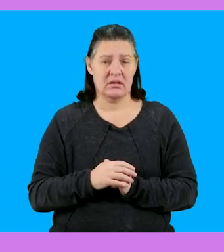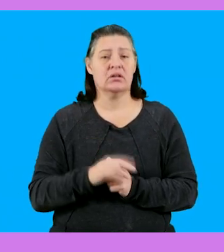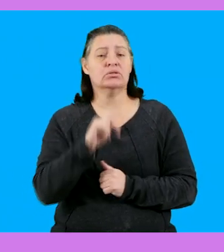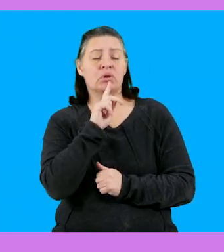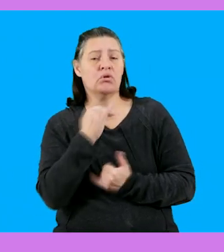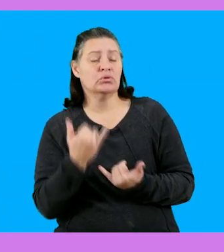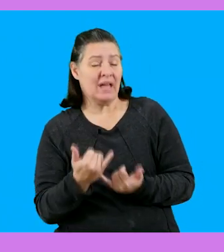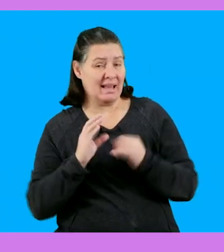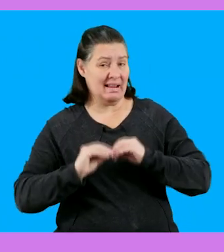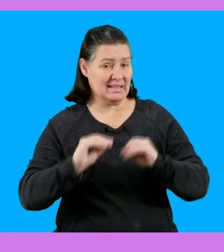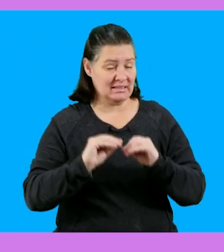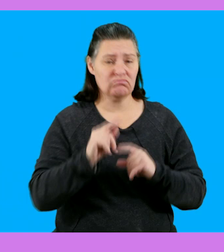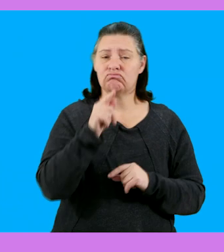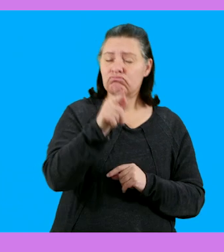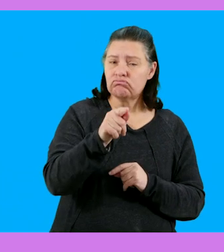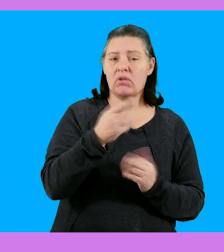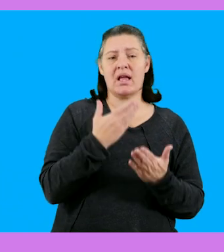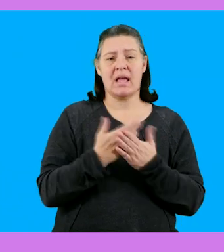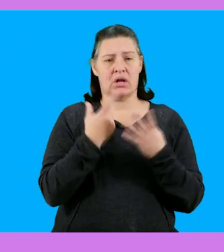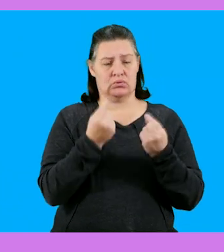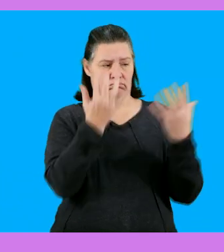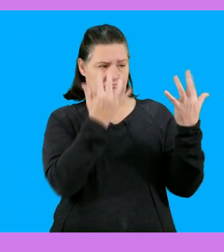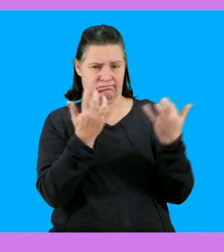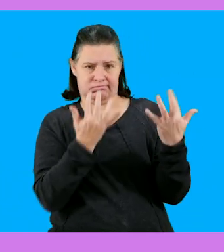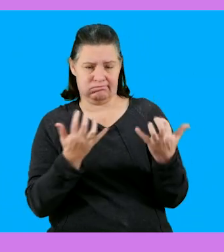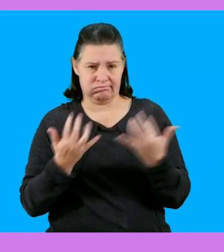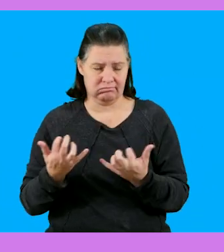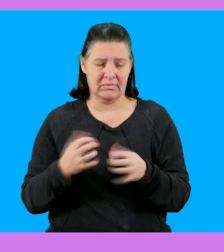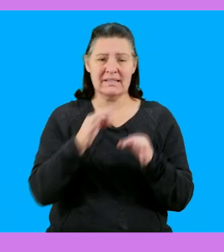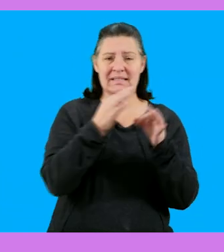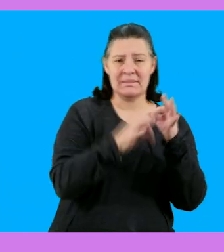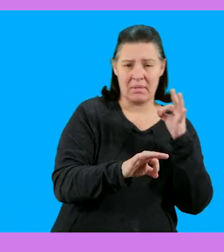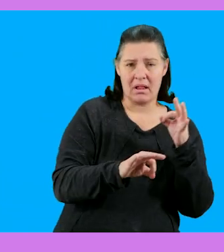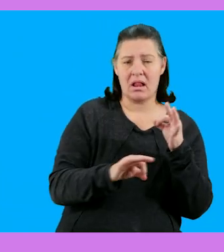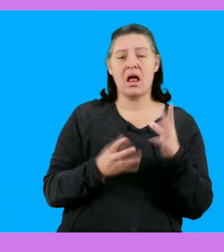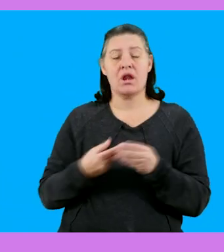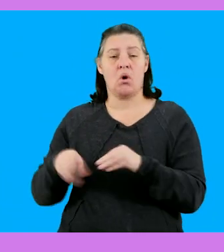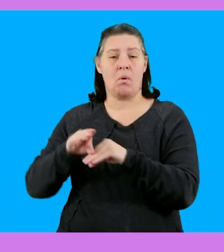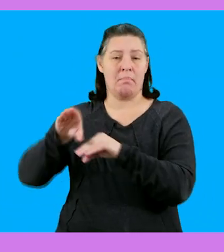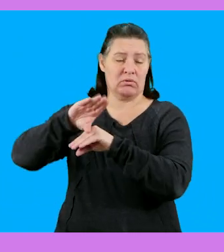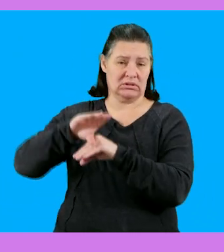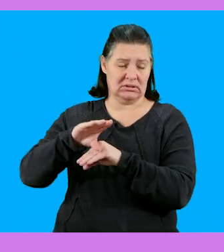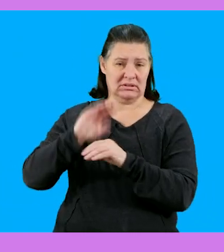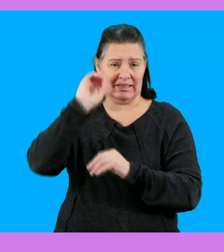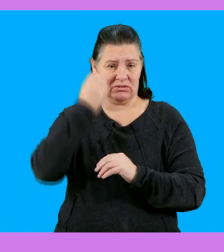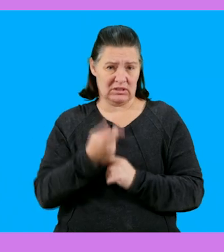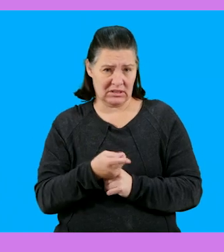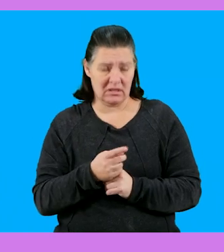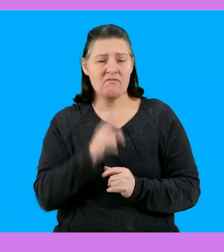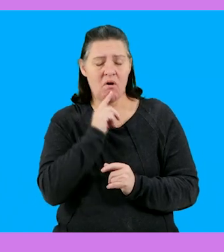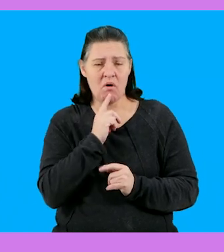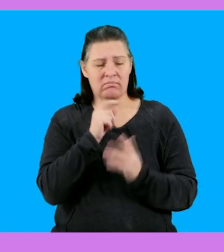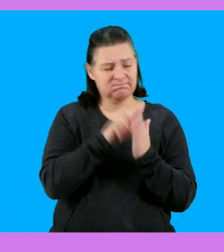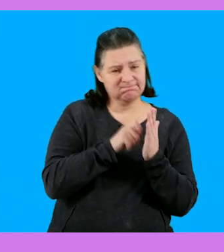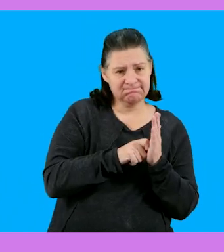today's lesson is that you will be able to perform calculations involving simple and compound interest through